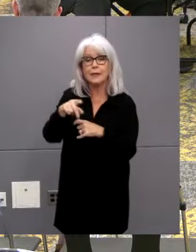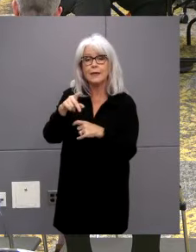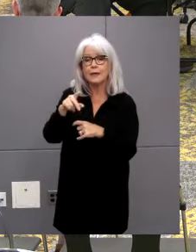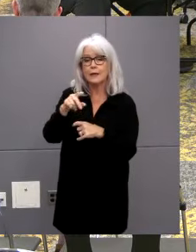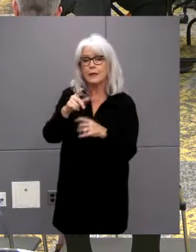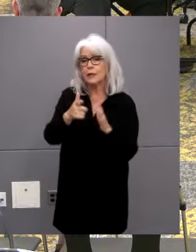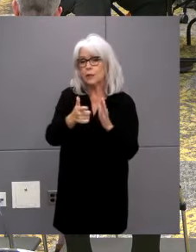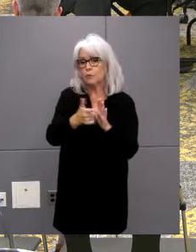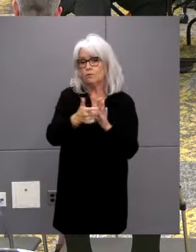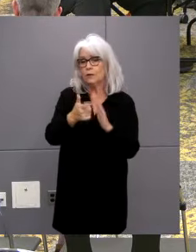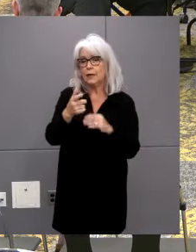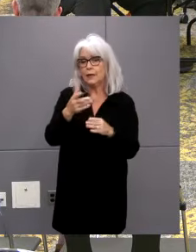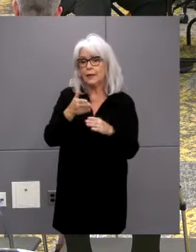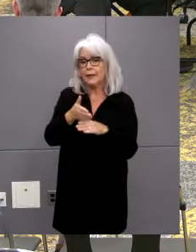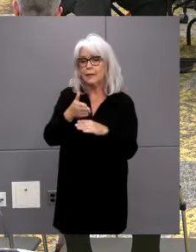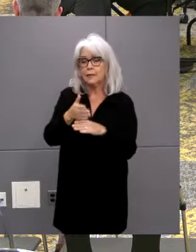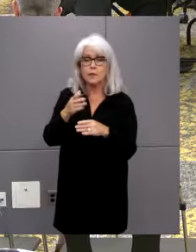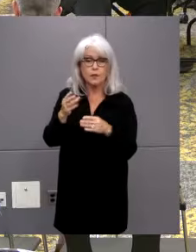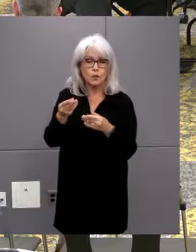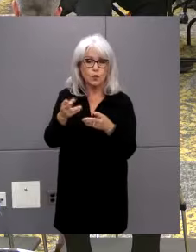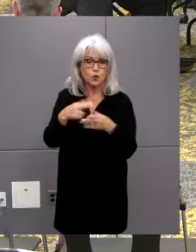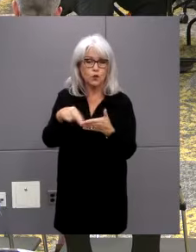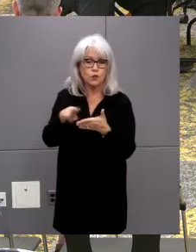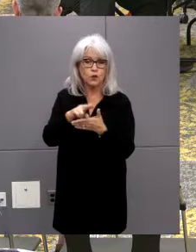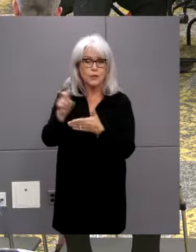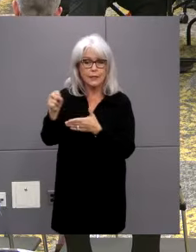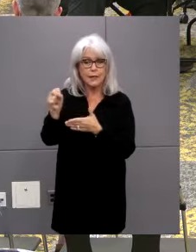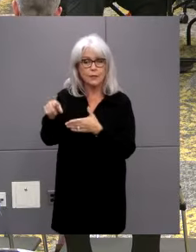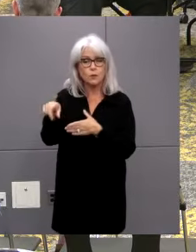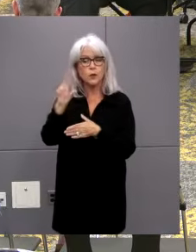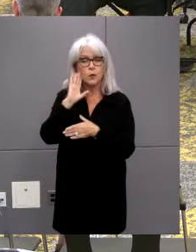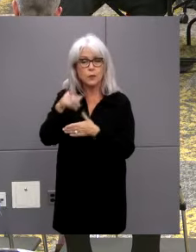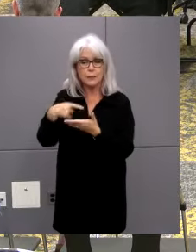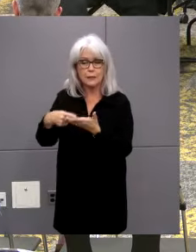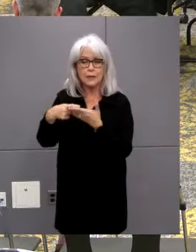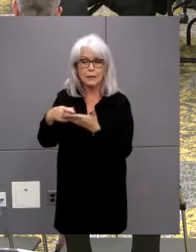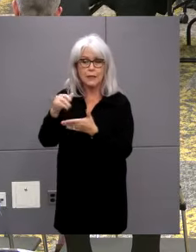university would be. Thank you. Okay.